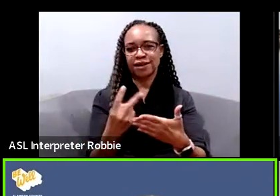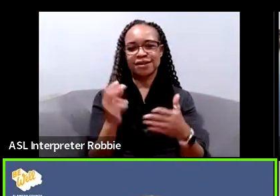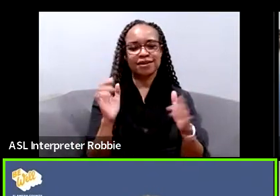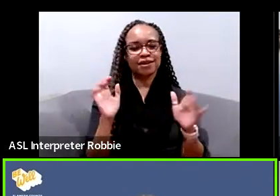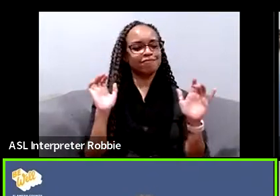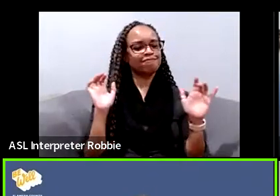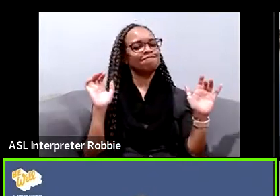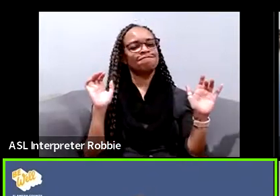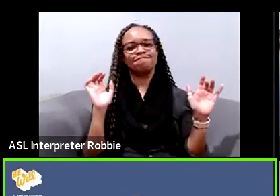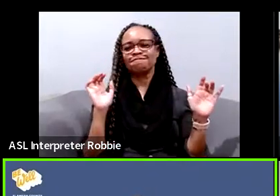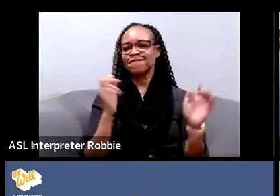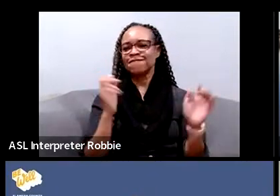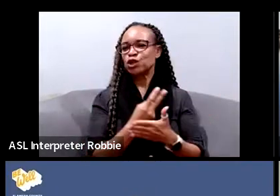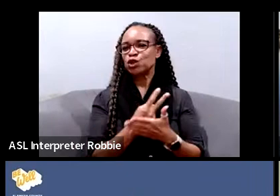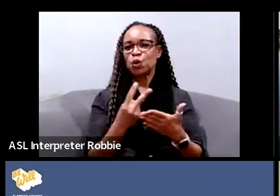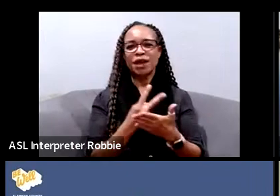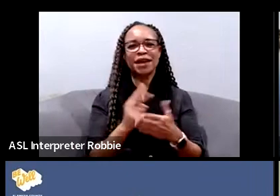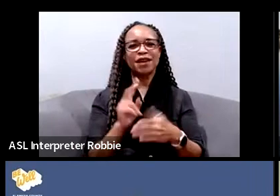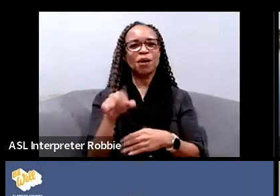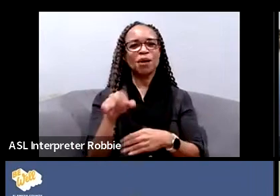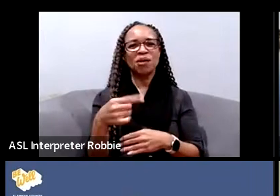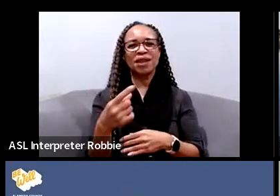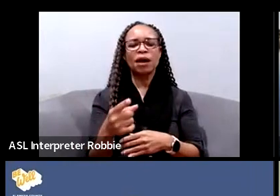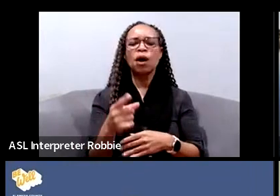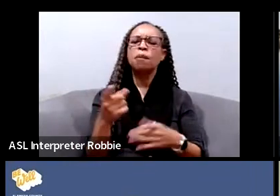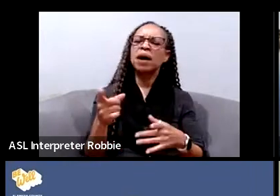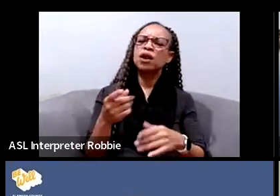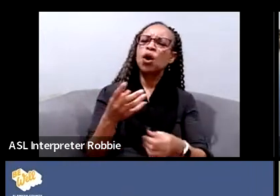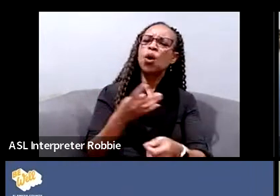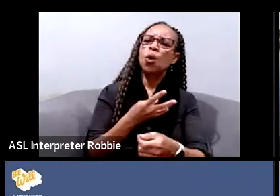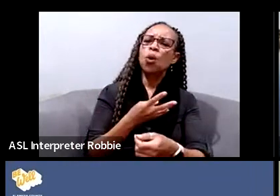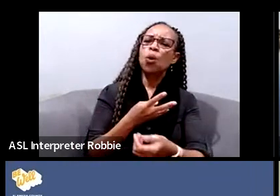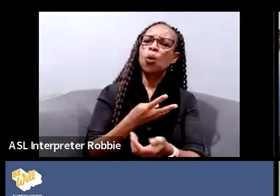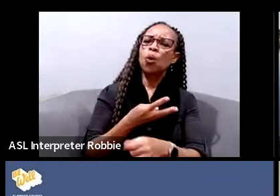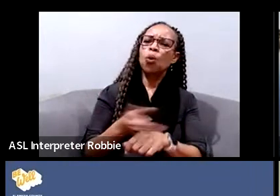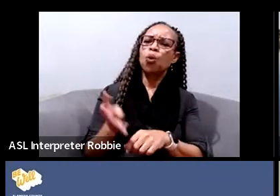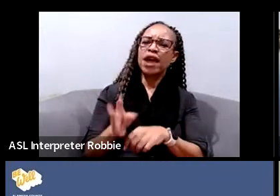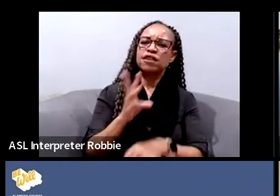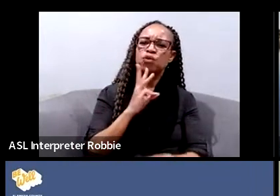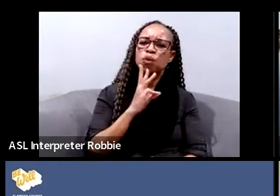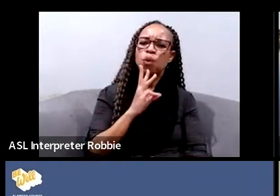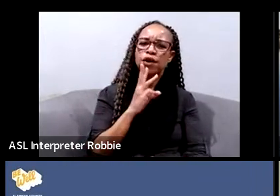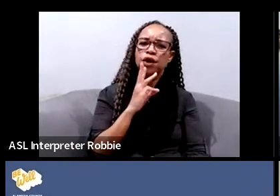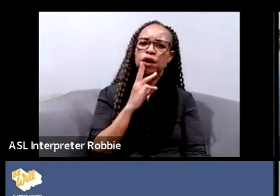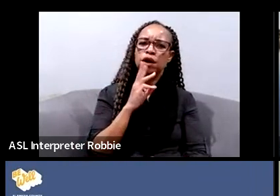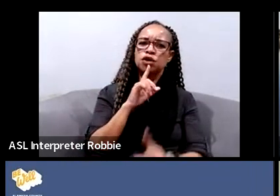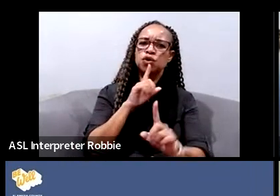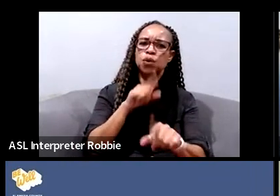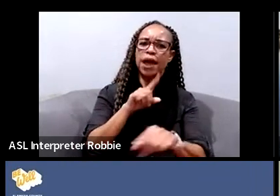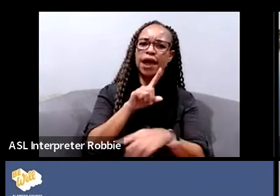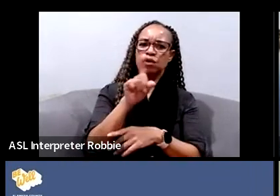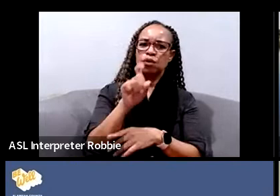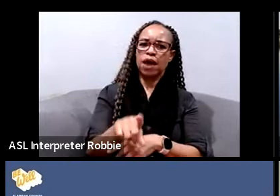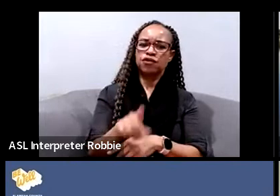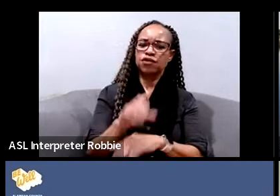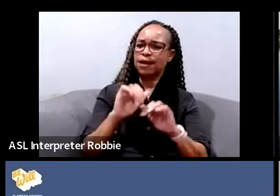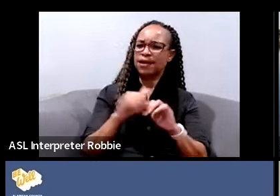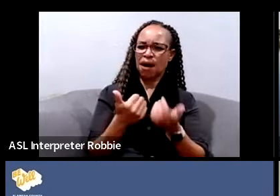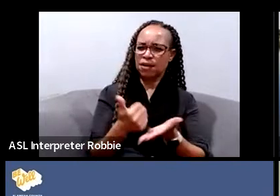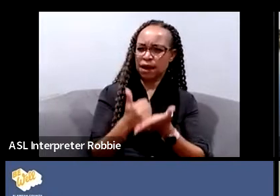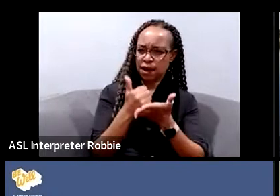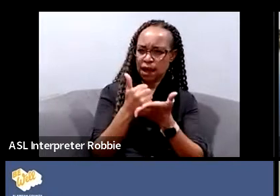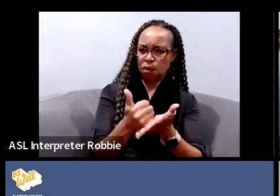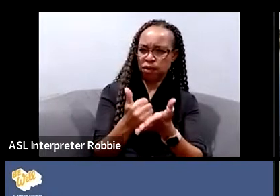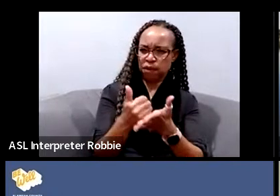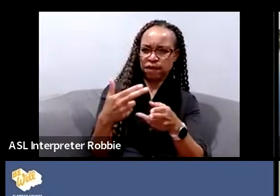a little shaky. Yeah. I mean, and how helpful do you think wastewater is going to be to help us with to answer any of these questions? I know even in the short term, because I